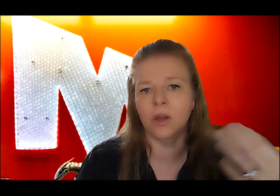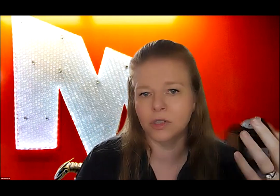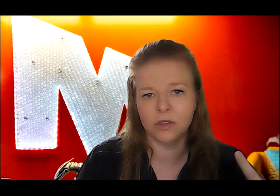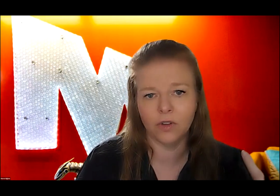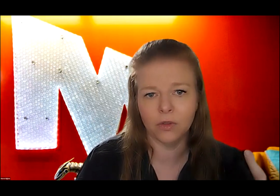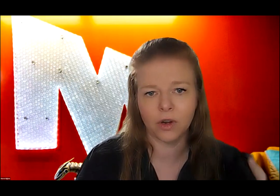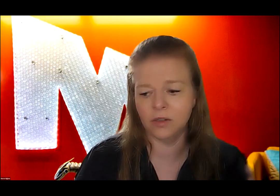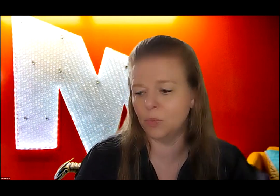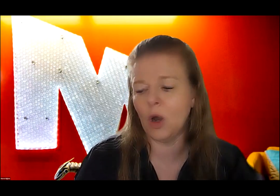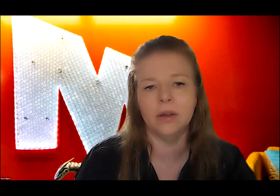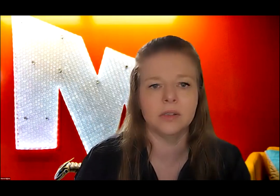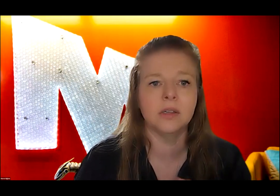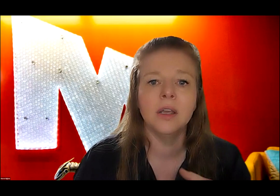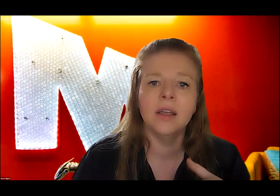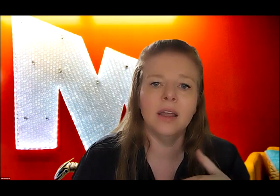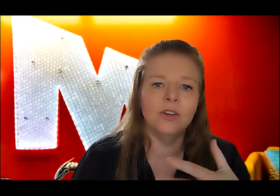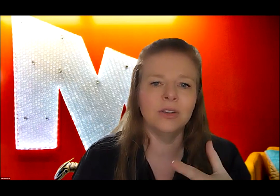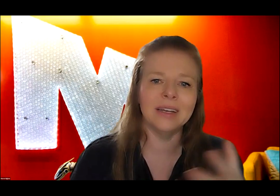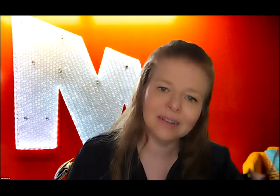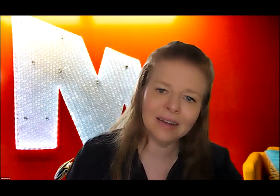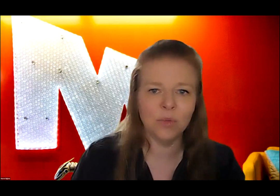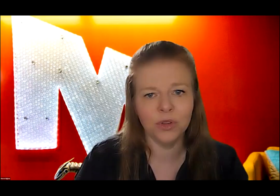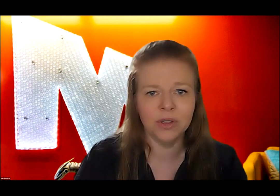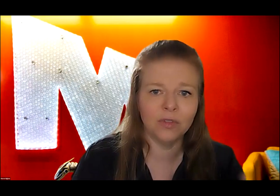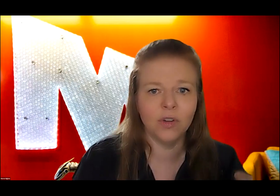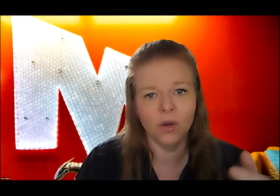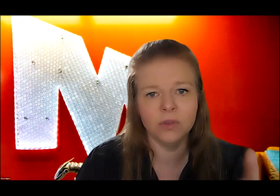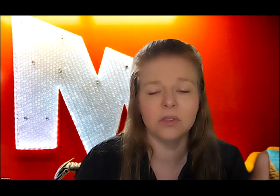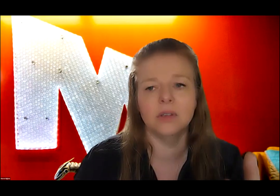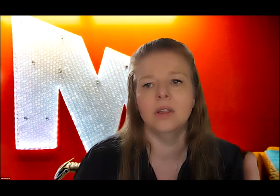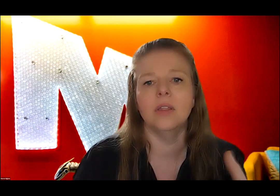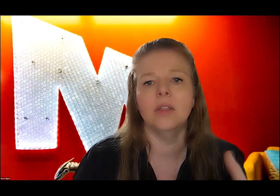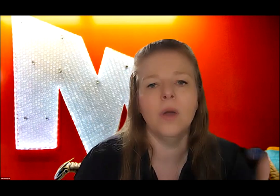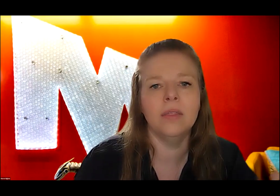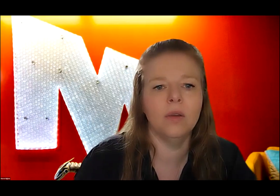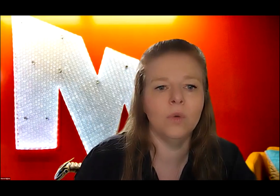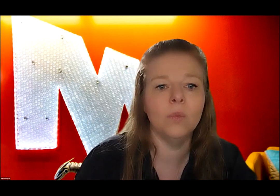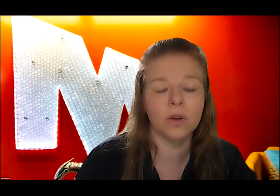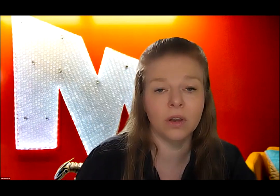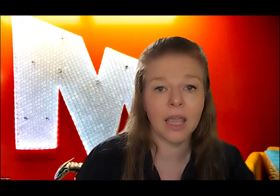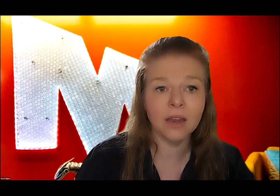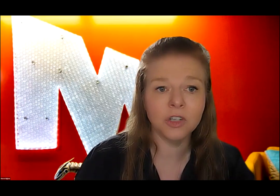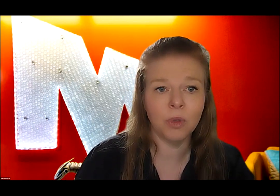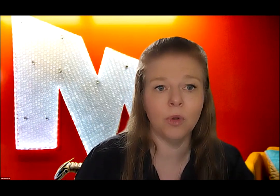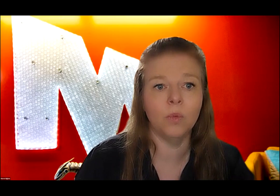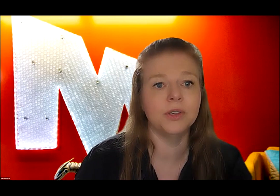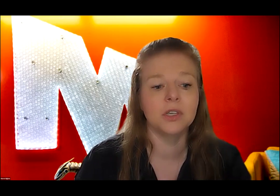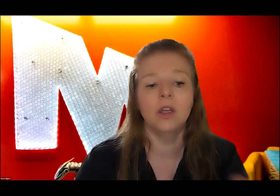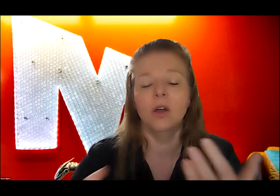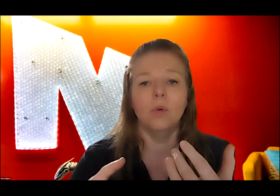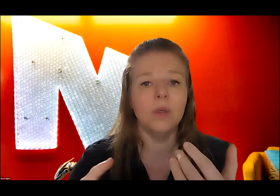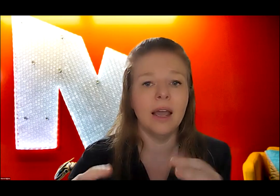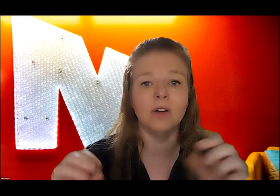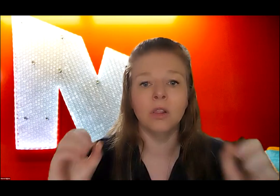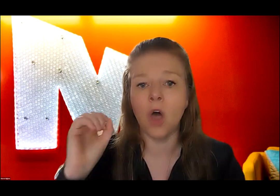they're doing launches of other kinds of products and you're like, ah, I'm really into phones. The way that we worked on engaging people was